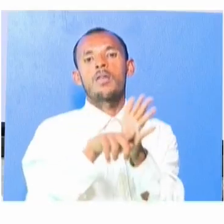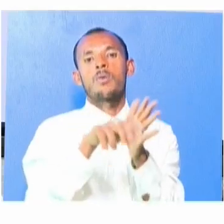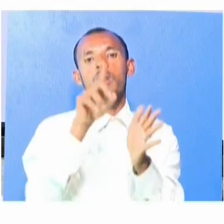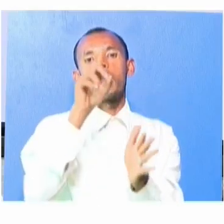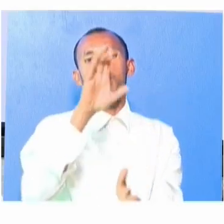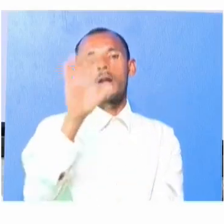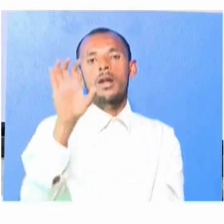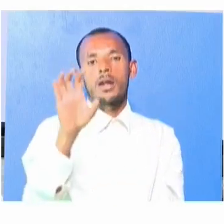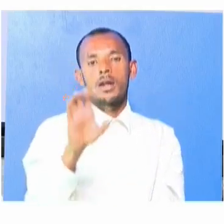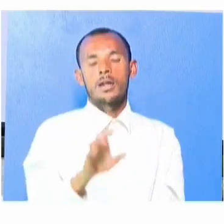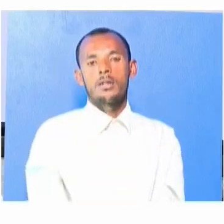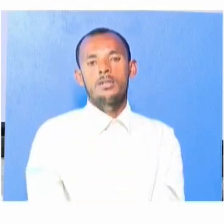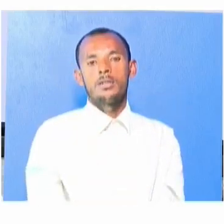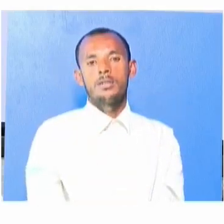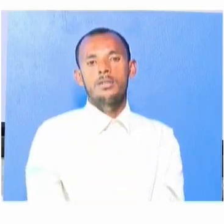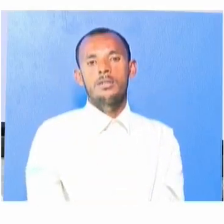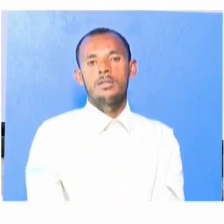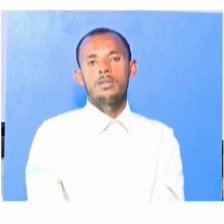100,